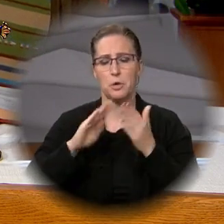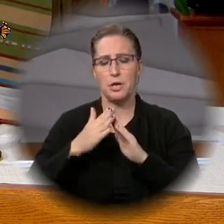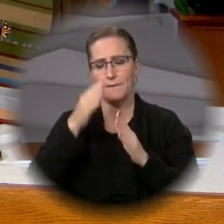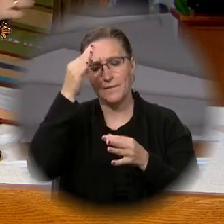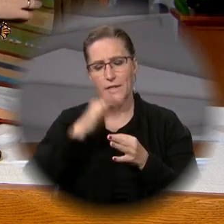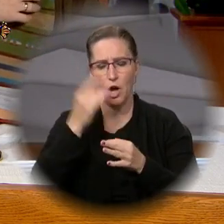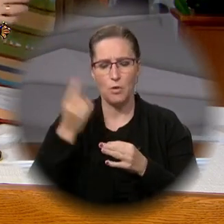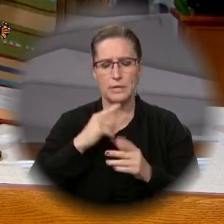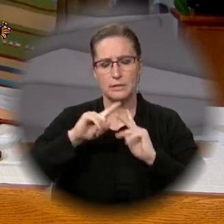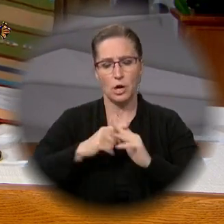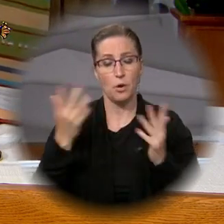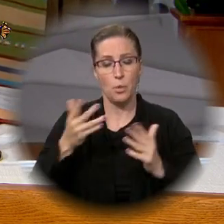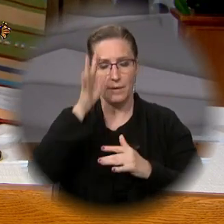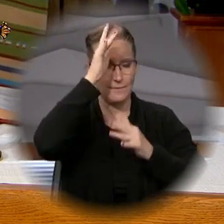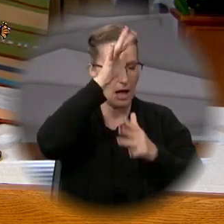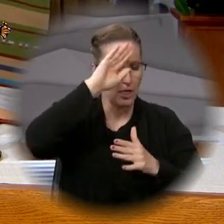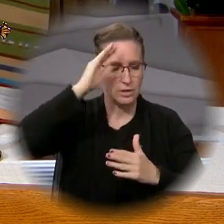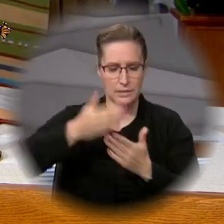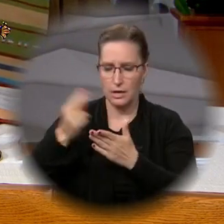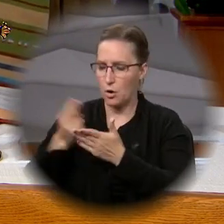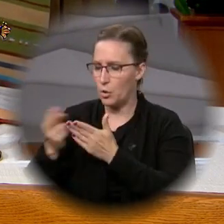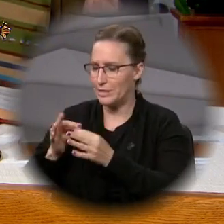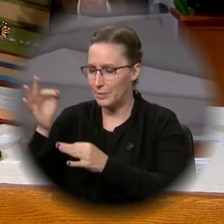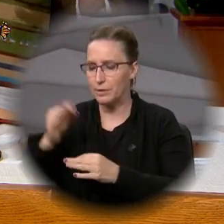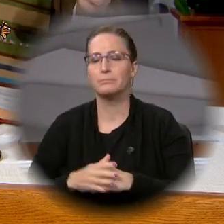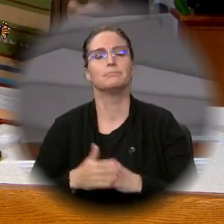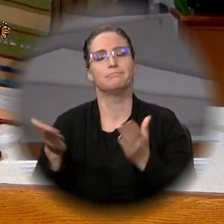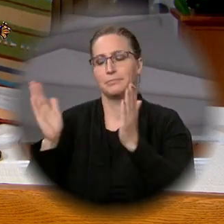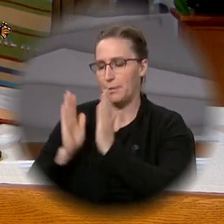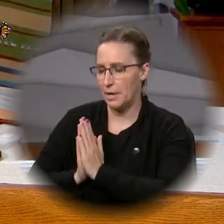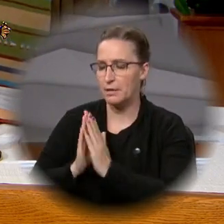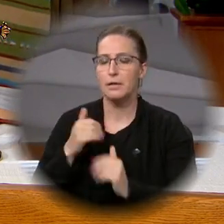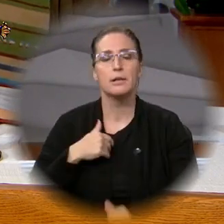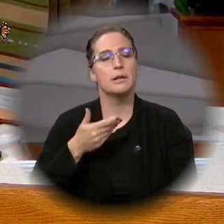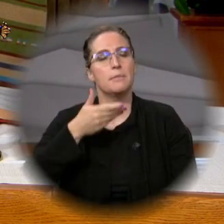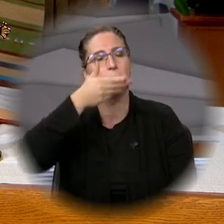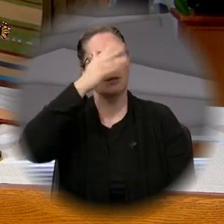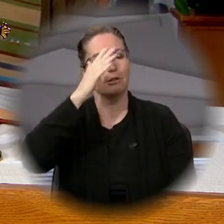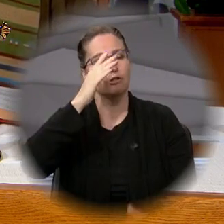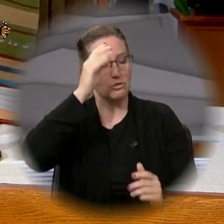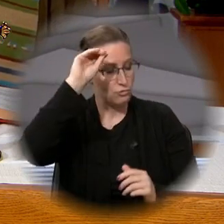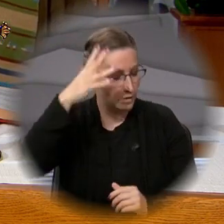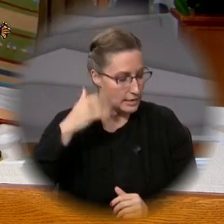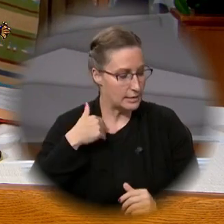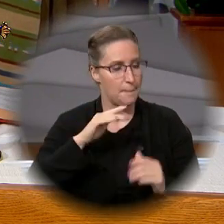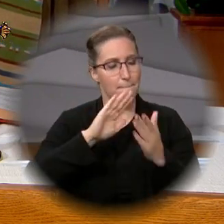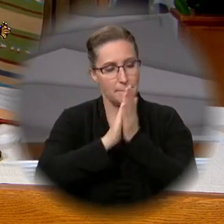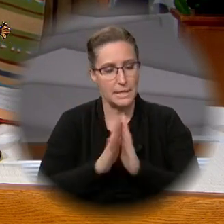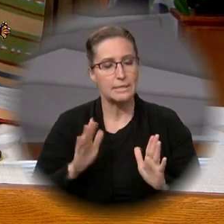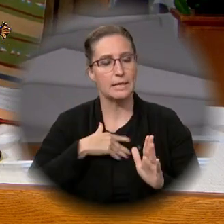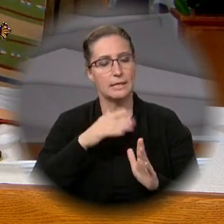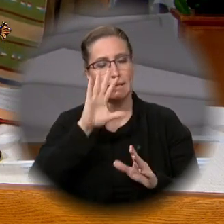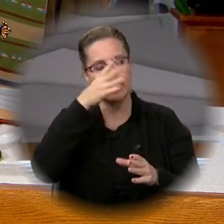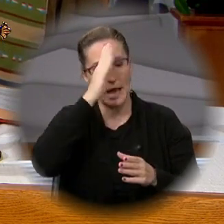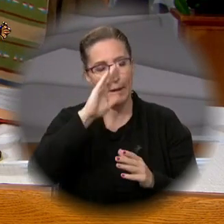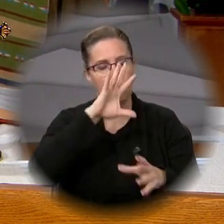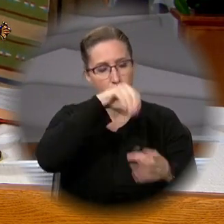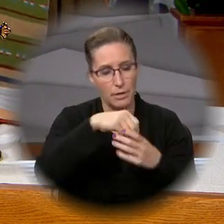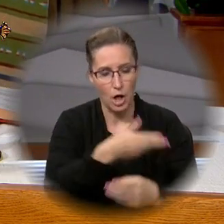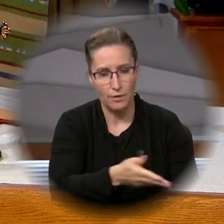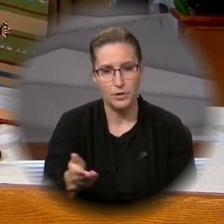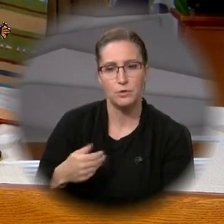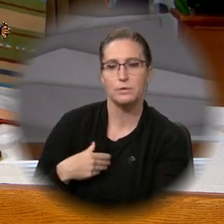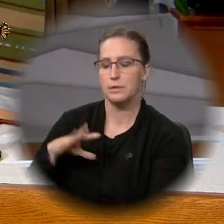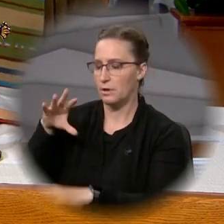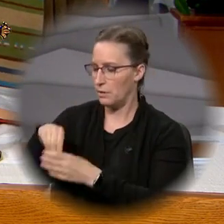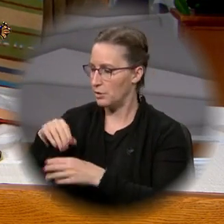name of the Father, the Son, the Holy Spirit. Amen. The grace and peace of triune God be with each of you. And with your spirit. Here in love with